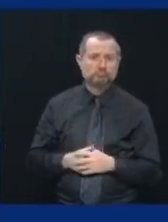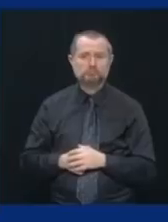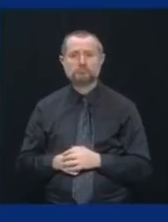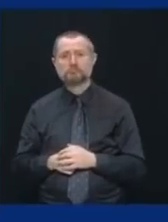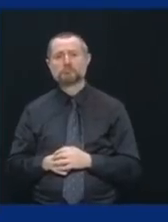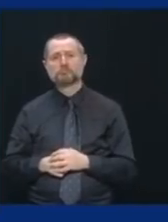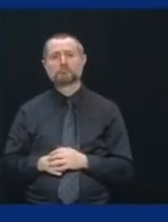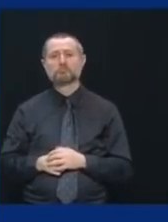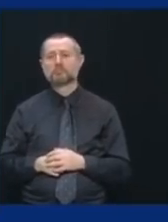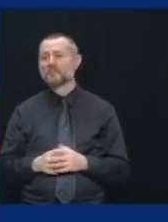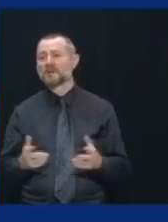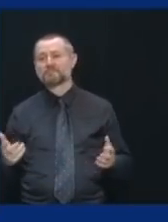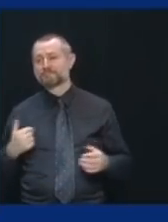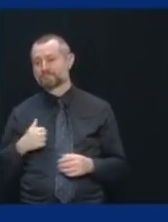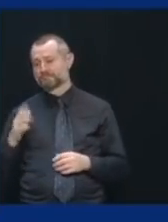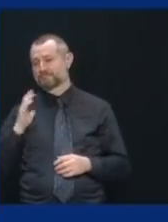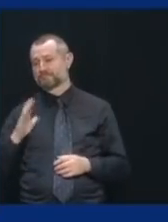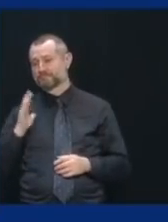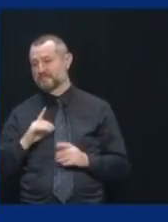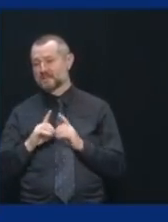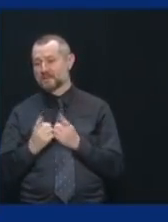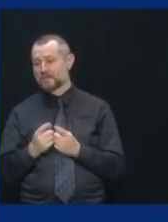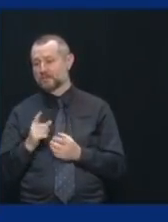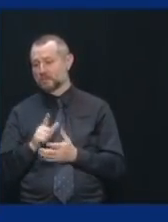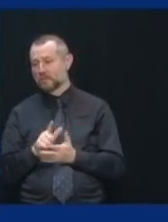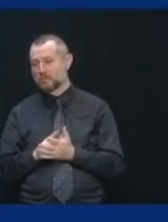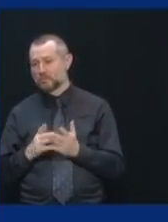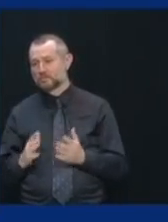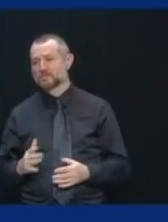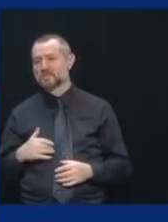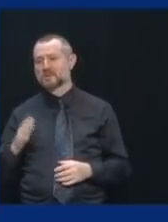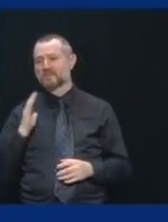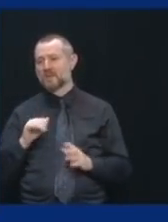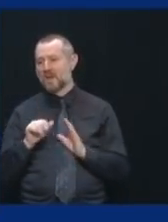I was a former district attorney. I was a former attorney general.